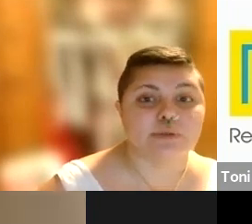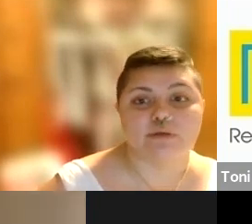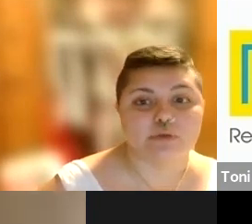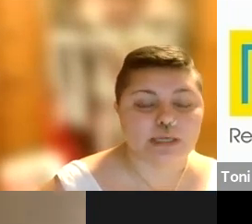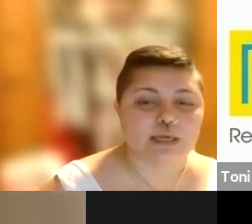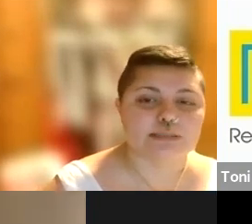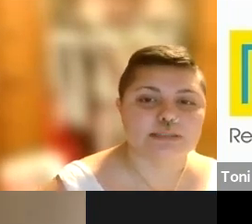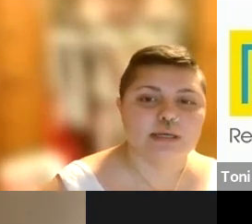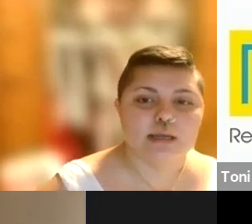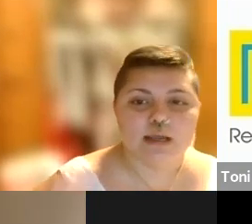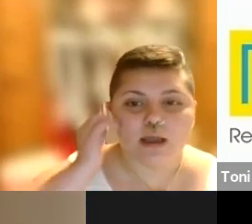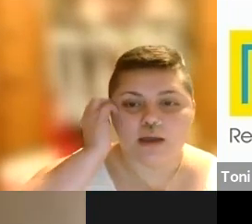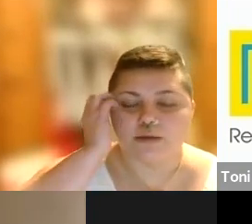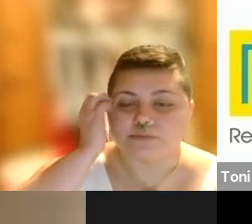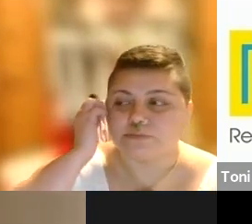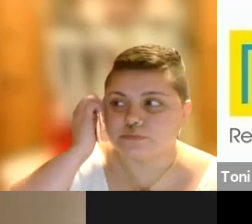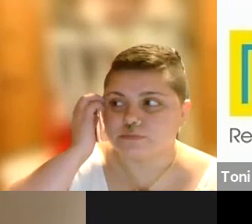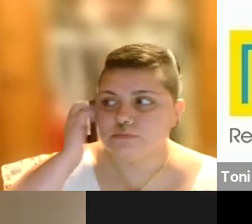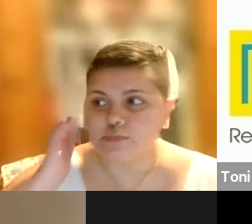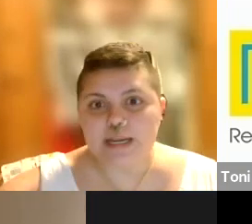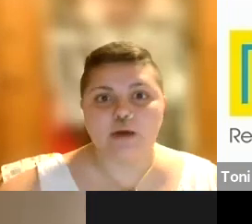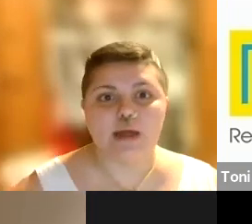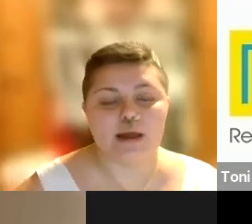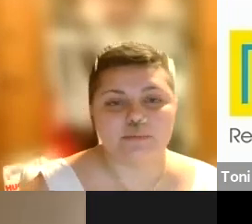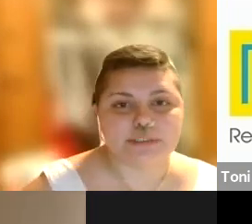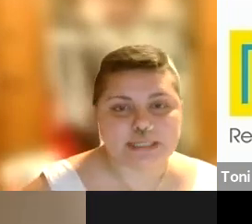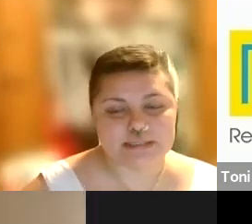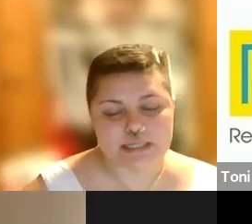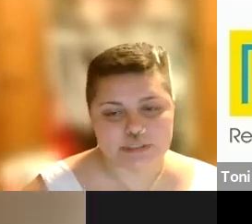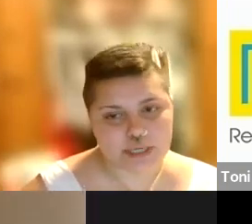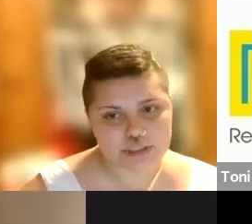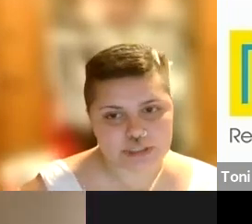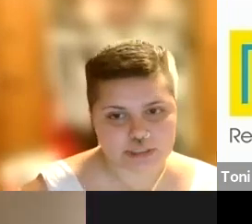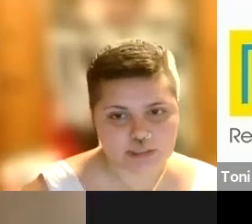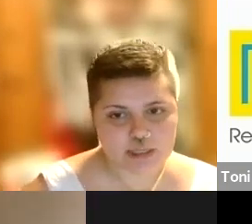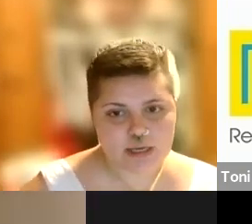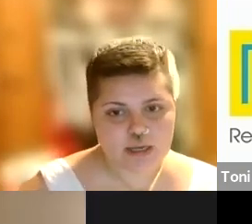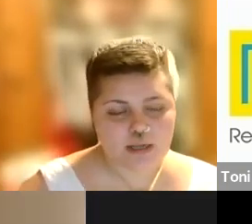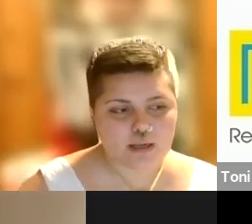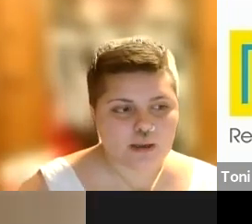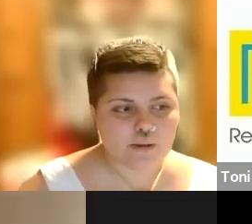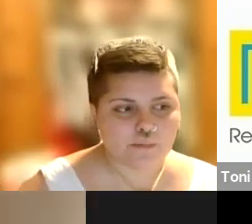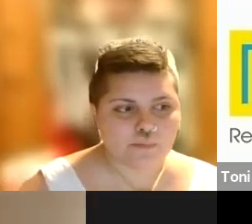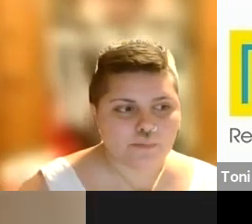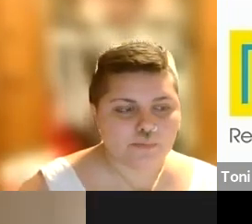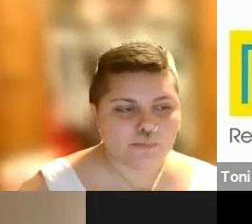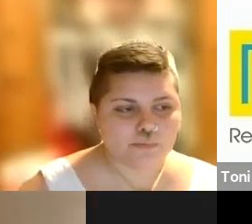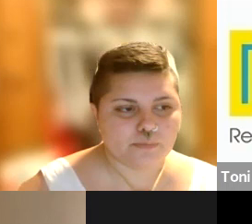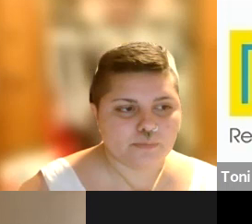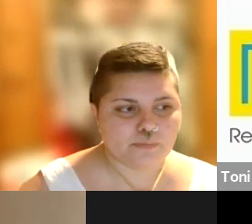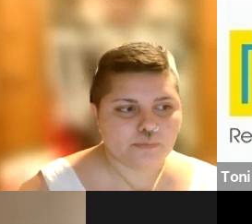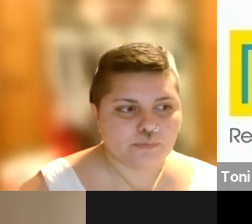how simple everything is, and how that pertains to education.